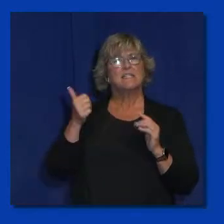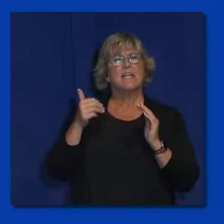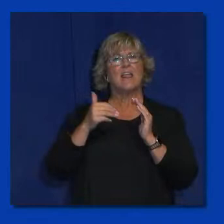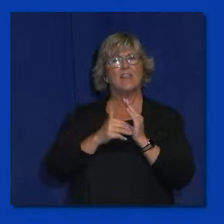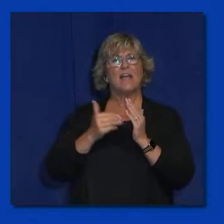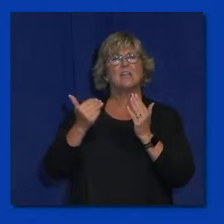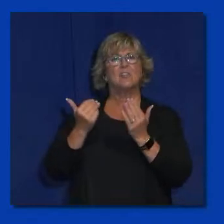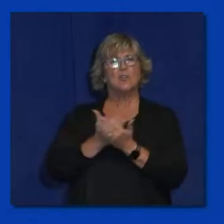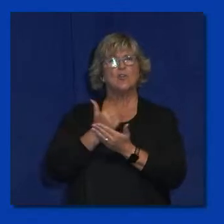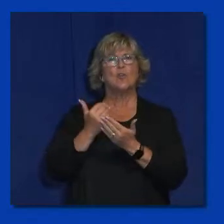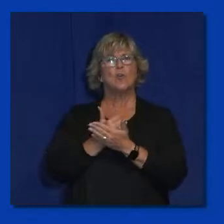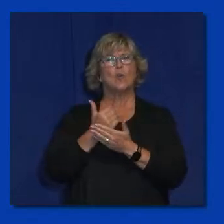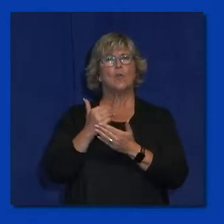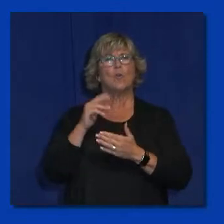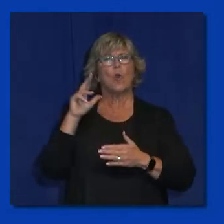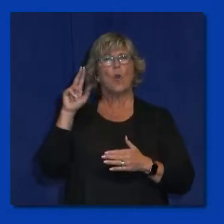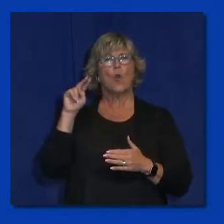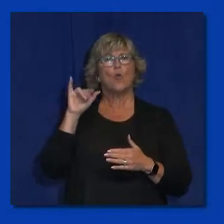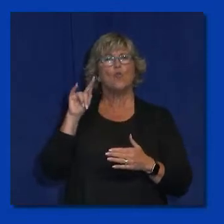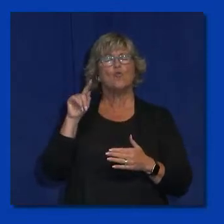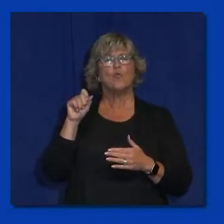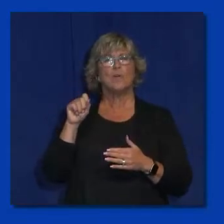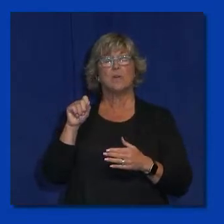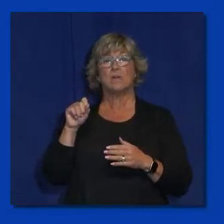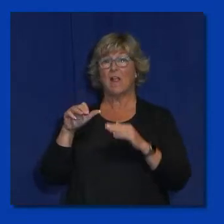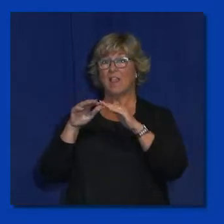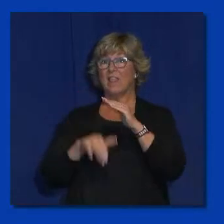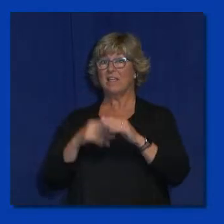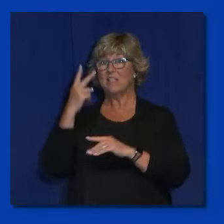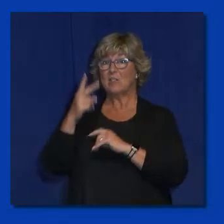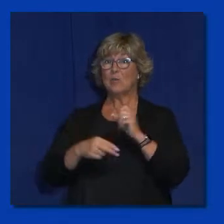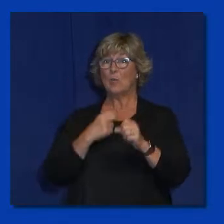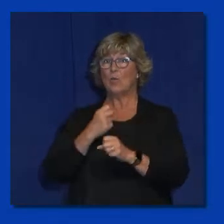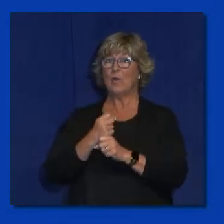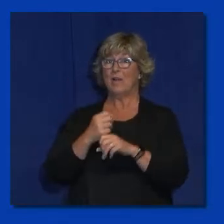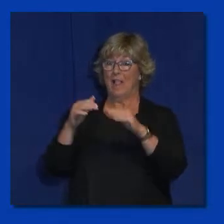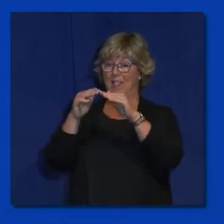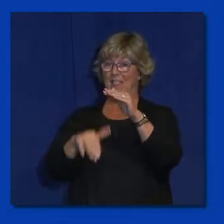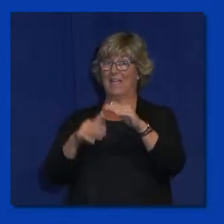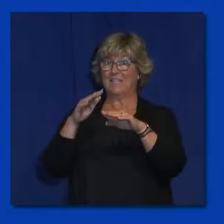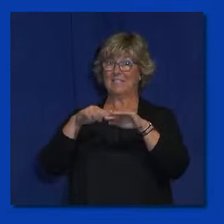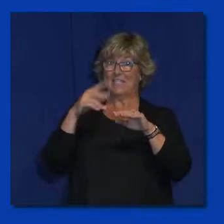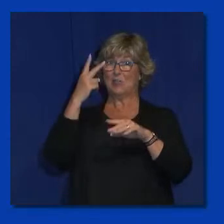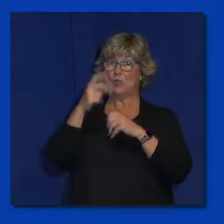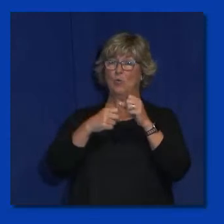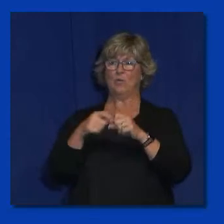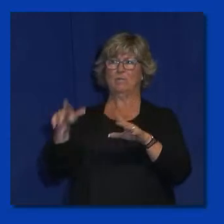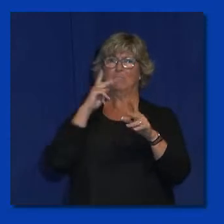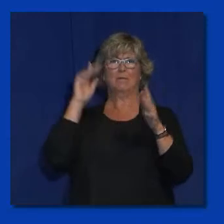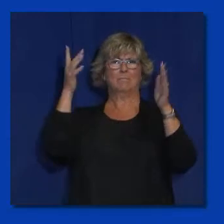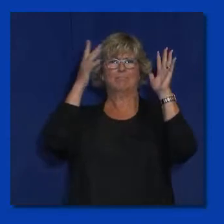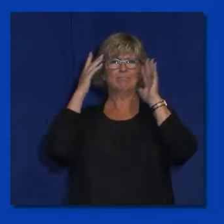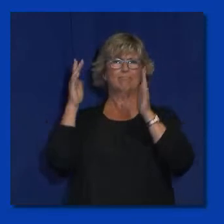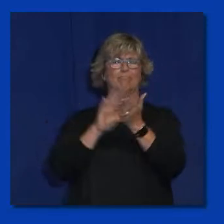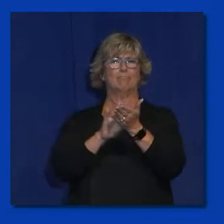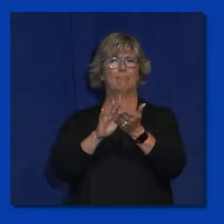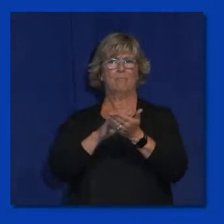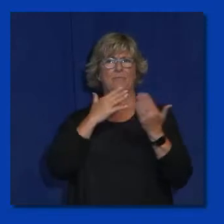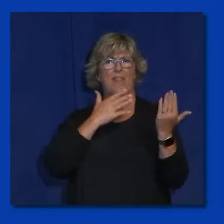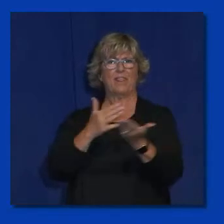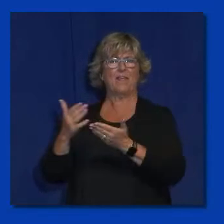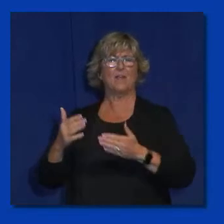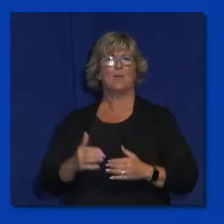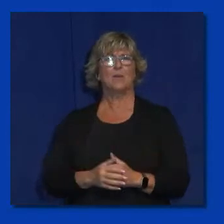new units under home key in less than 2 years. In less than 2 years. I